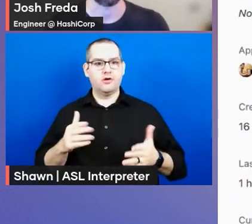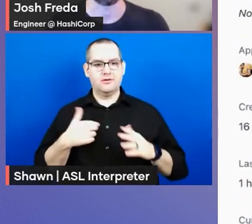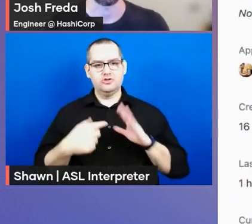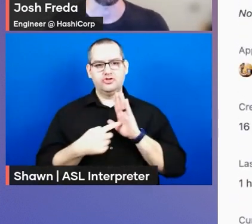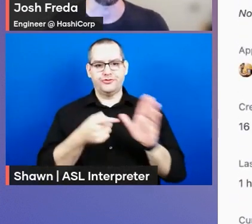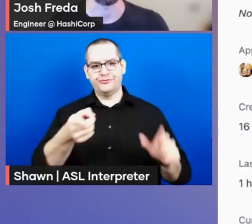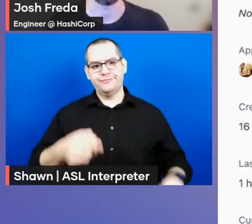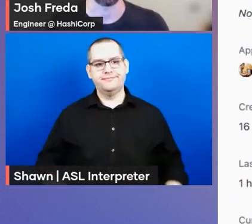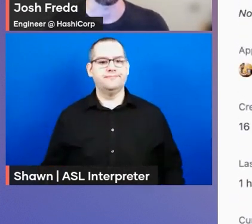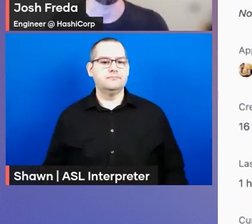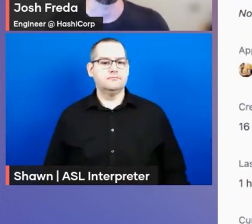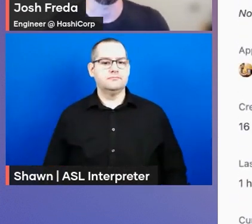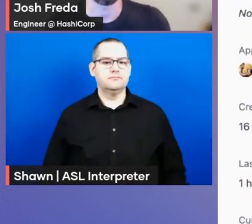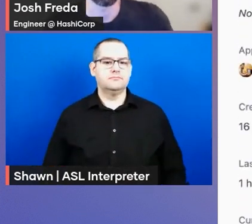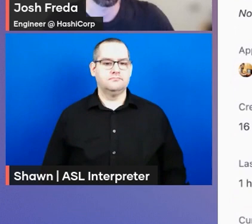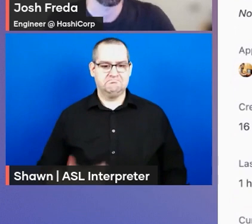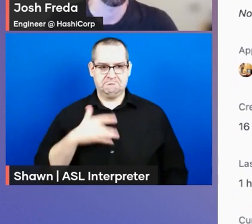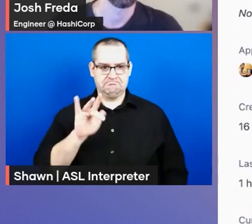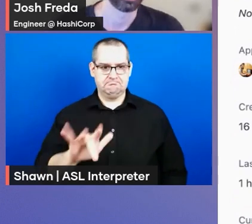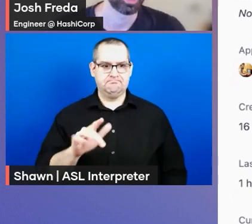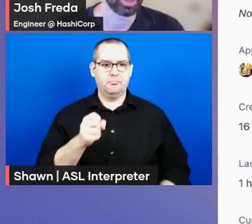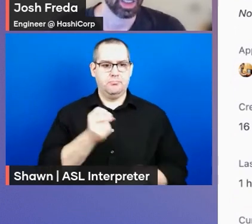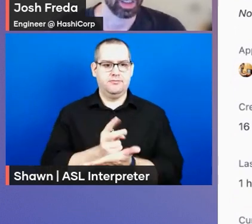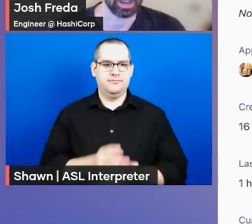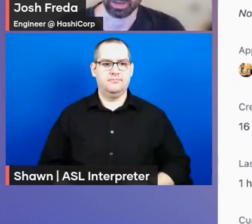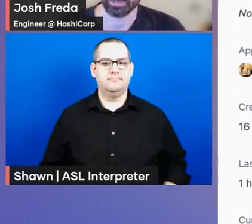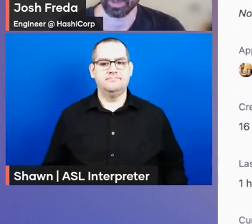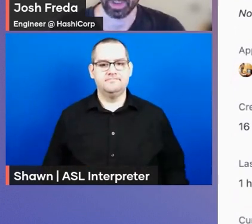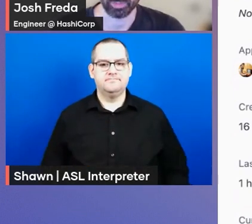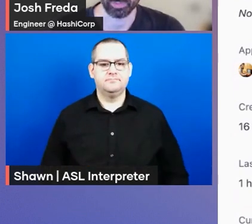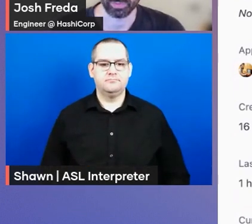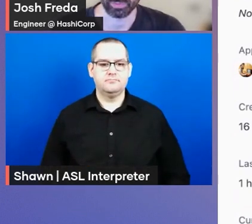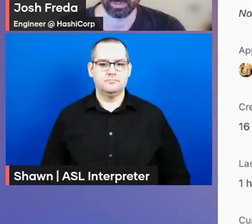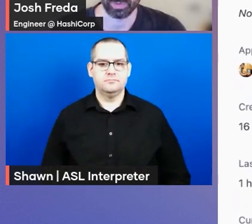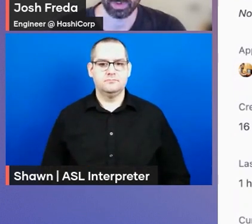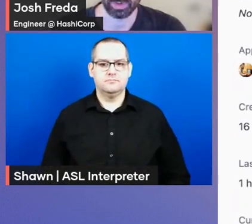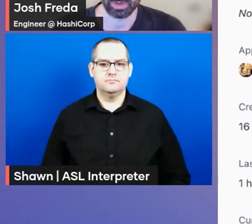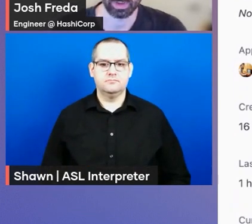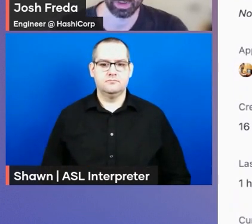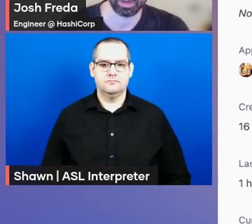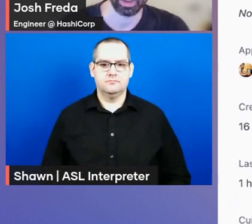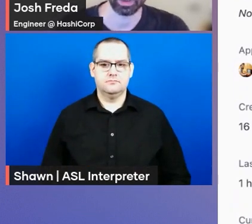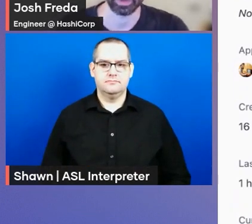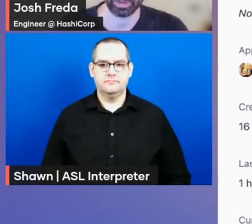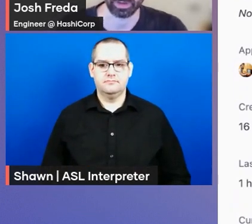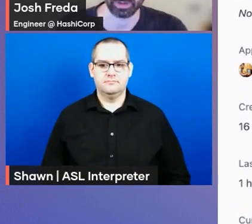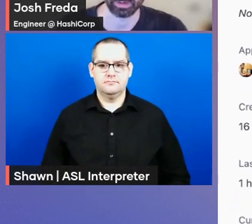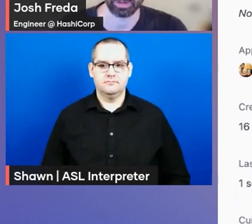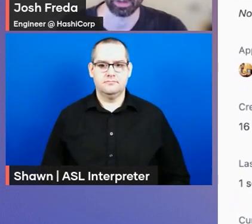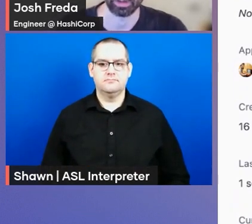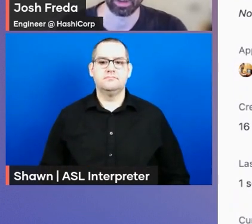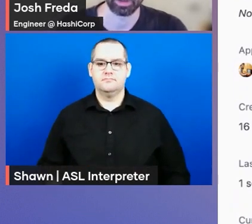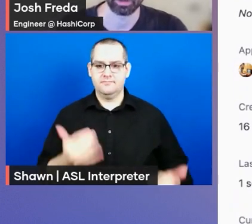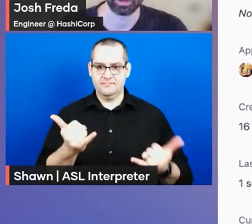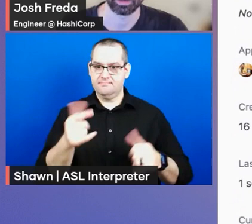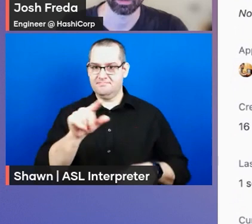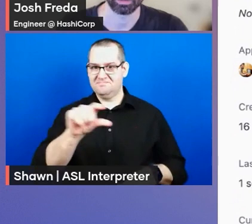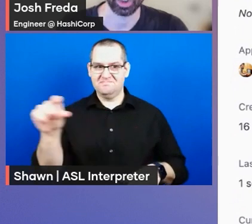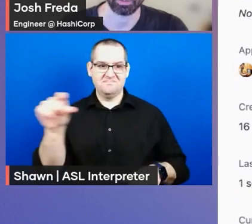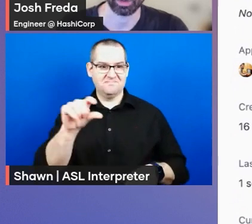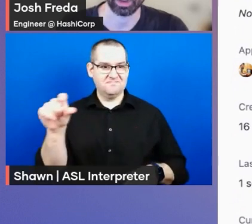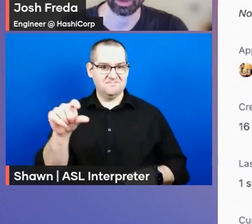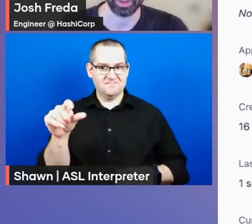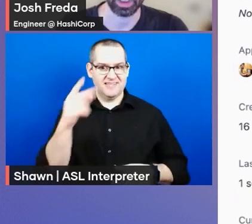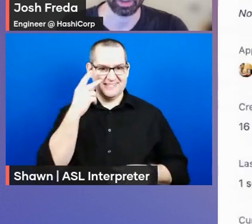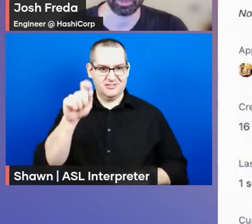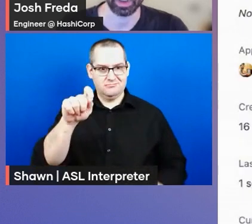I have just an approve button. And if I approve, now I got that cool